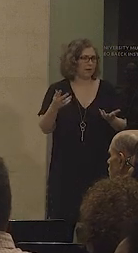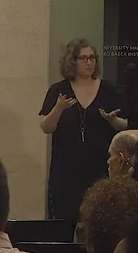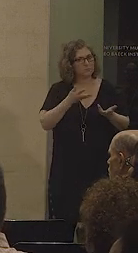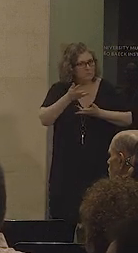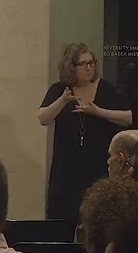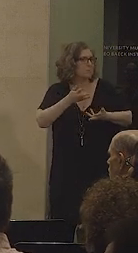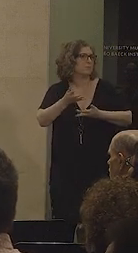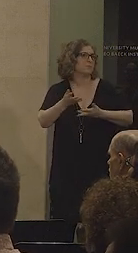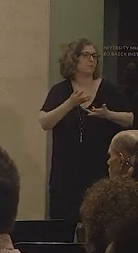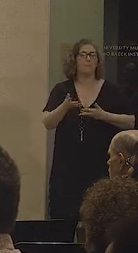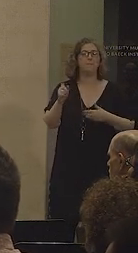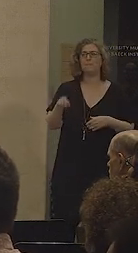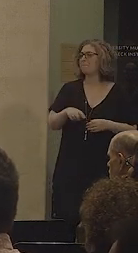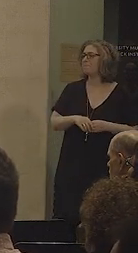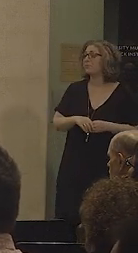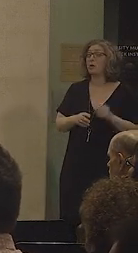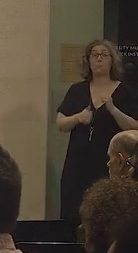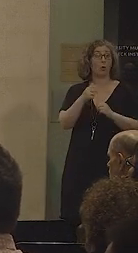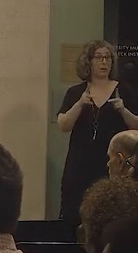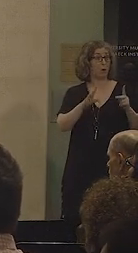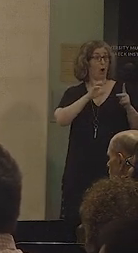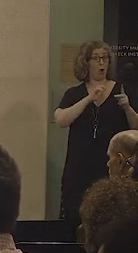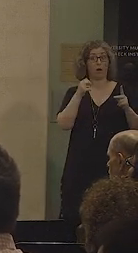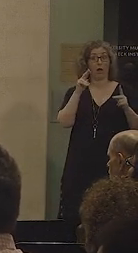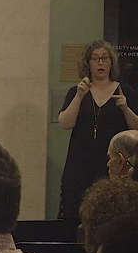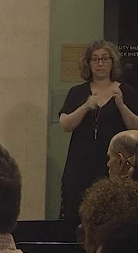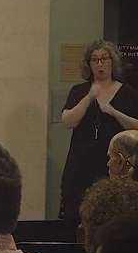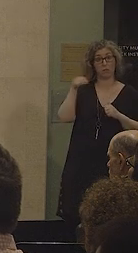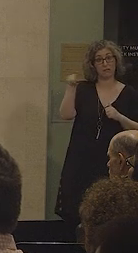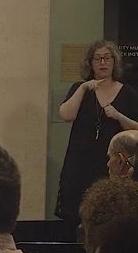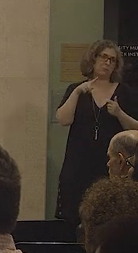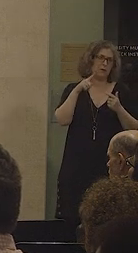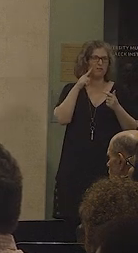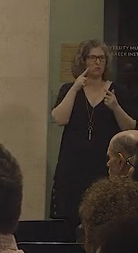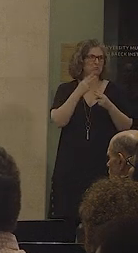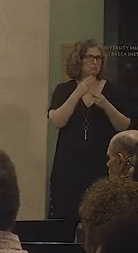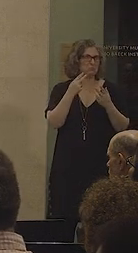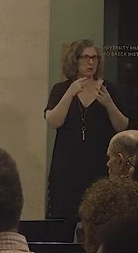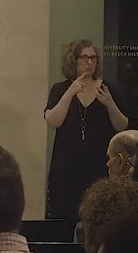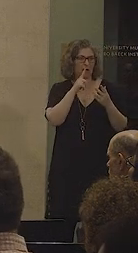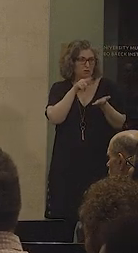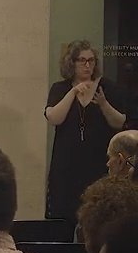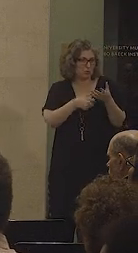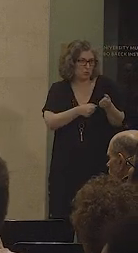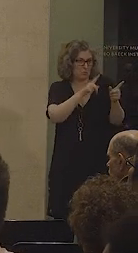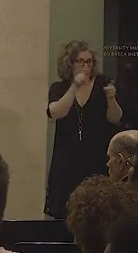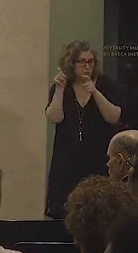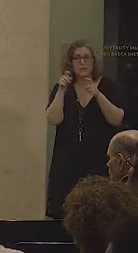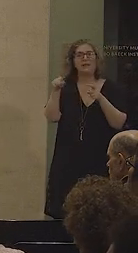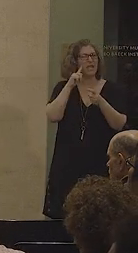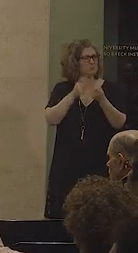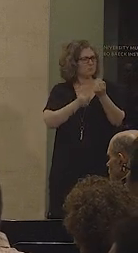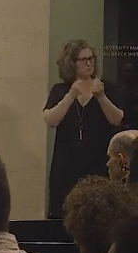And most gun owners, the majority, if you go by polls, actually believe in the